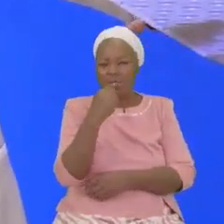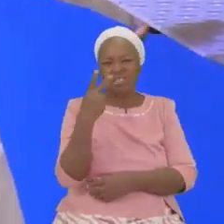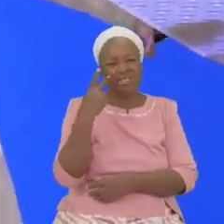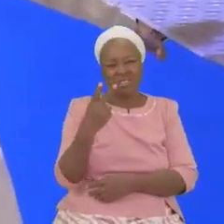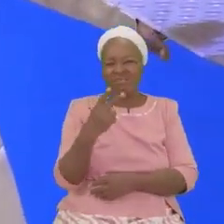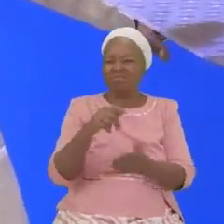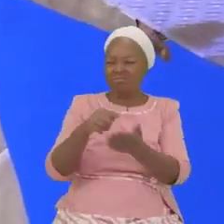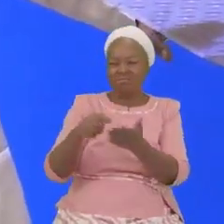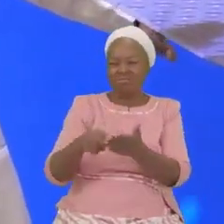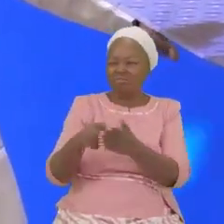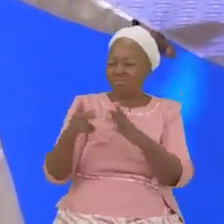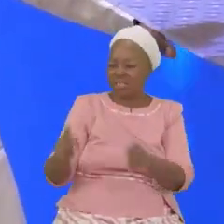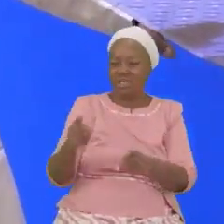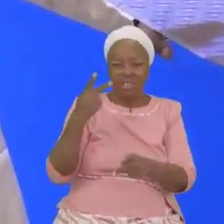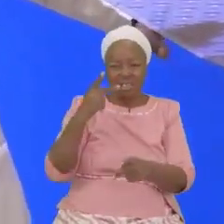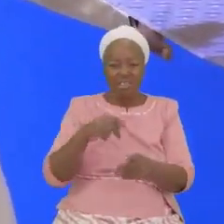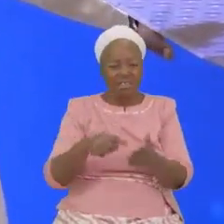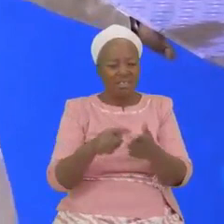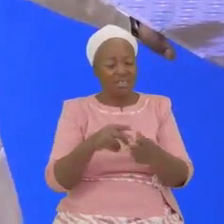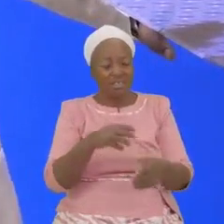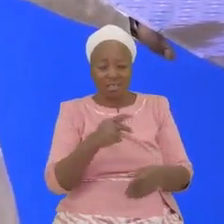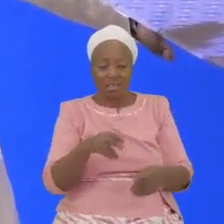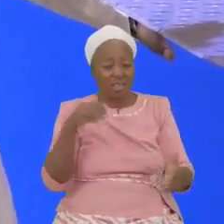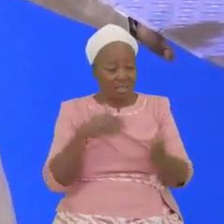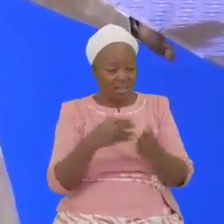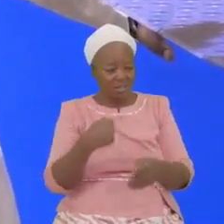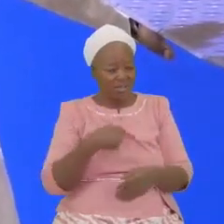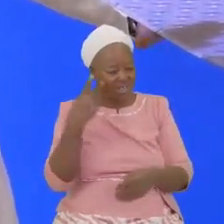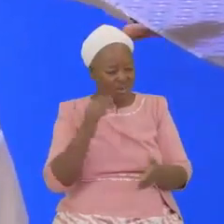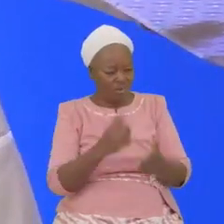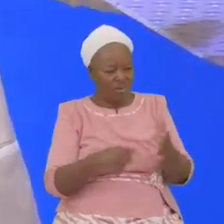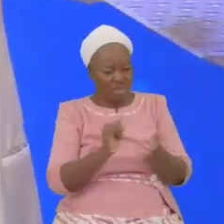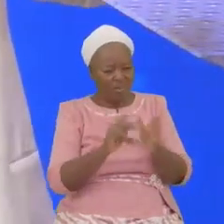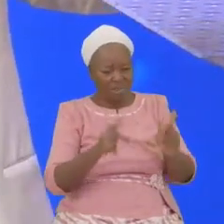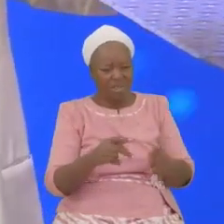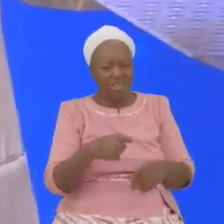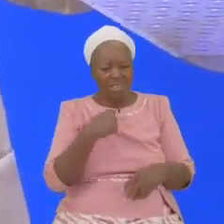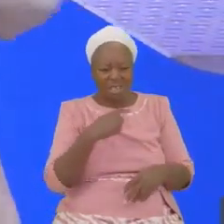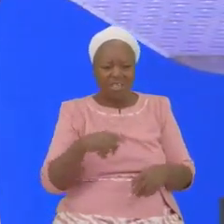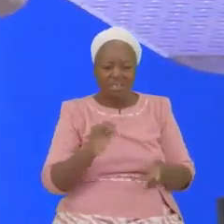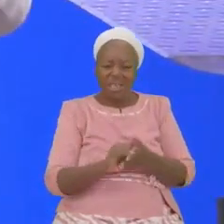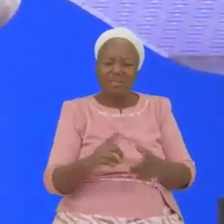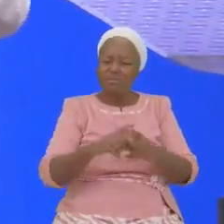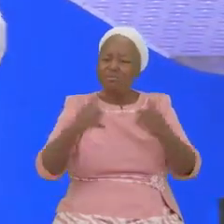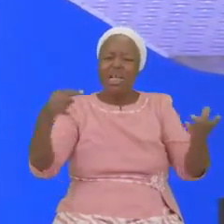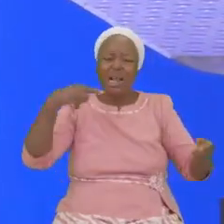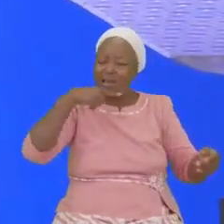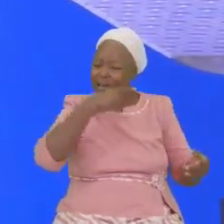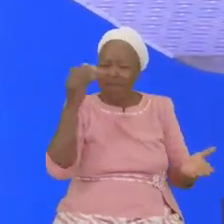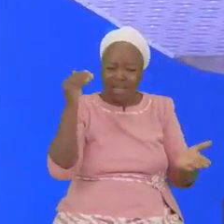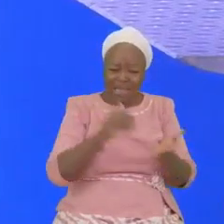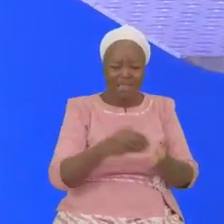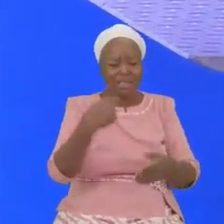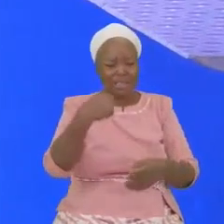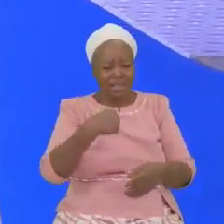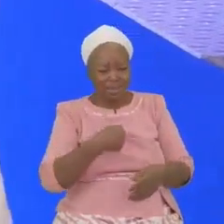so and so could say that about me, so and so could tell that big lie and, you know, pack it